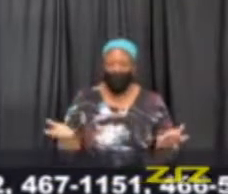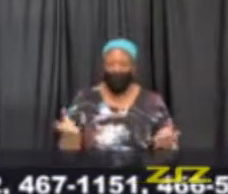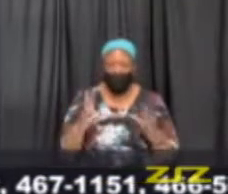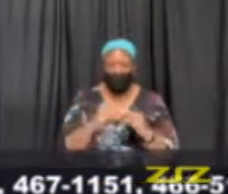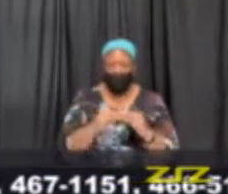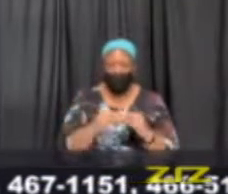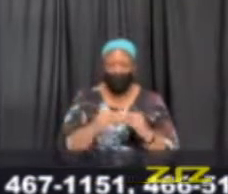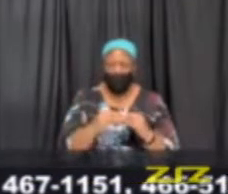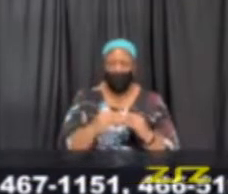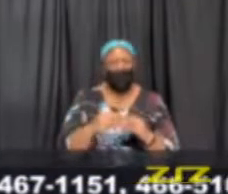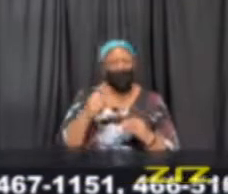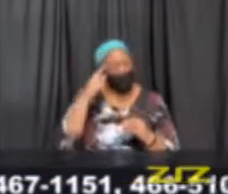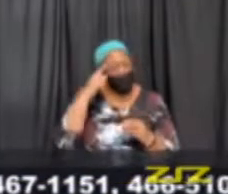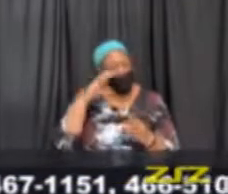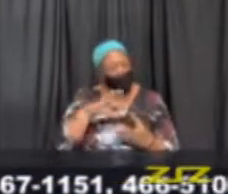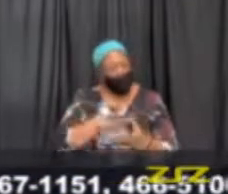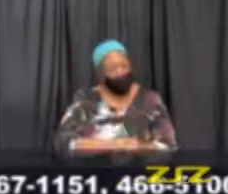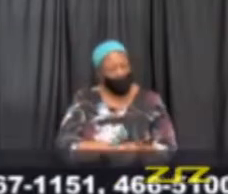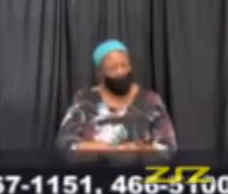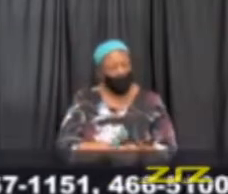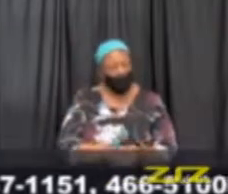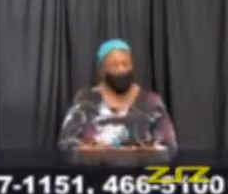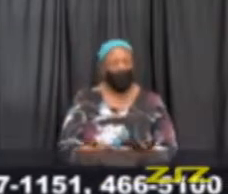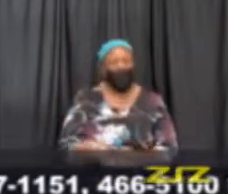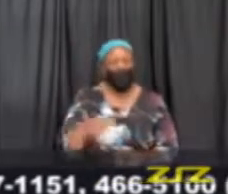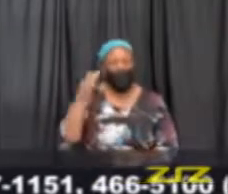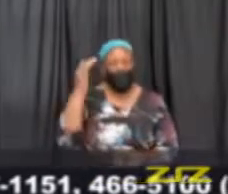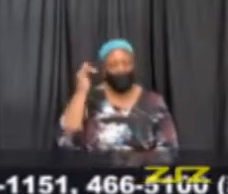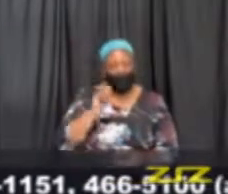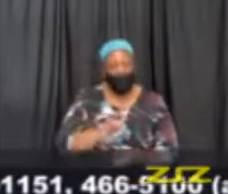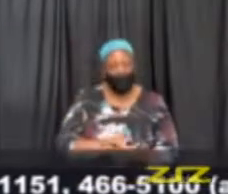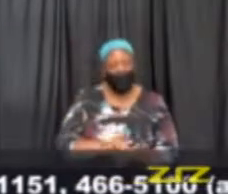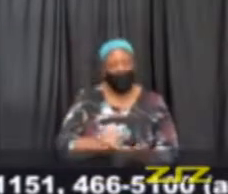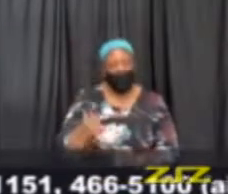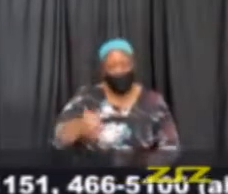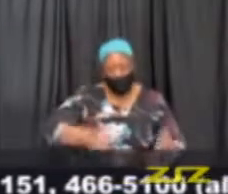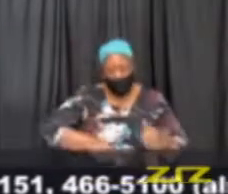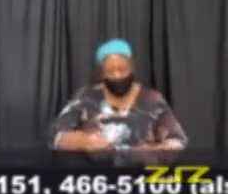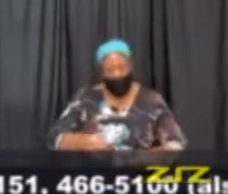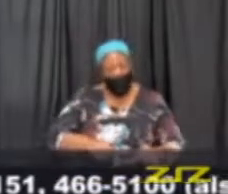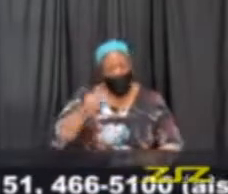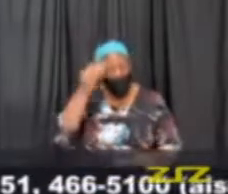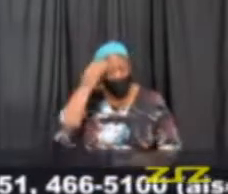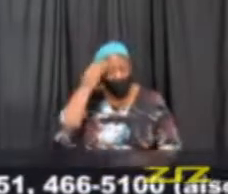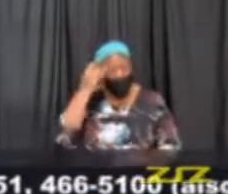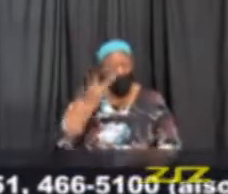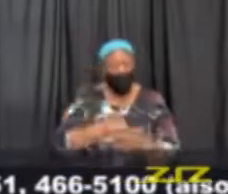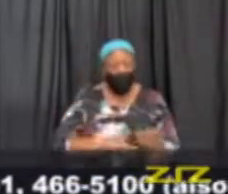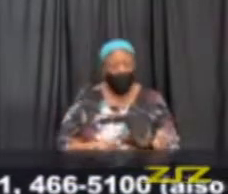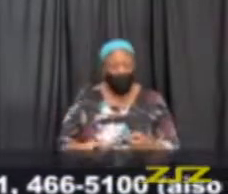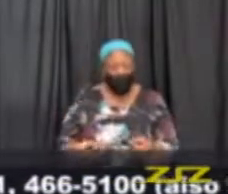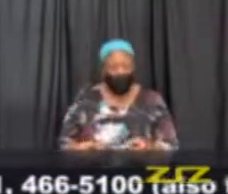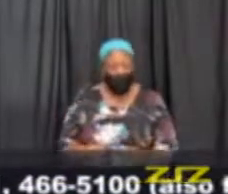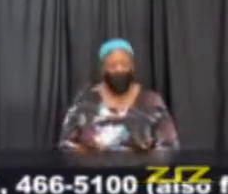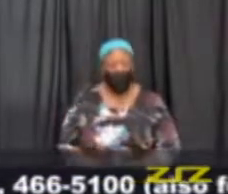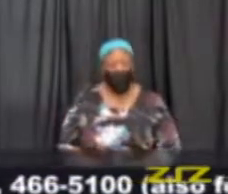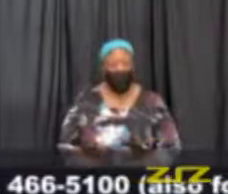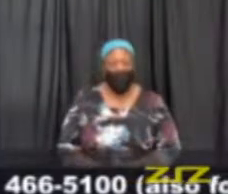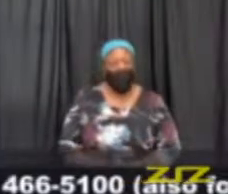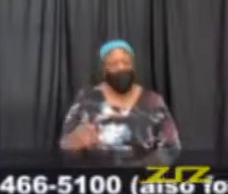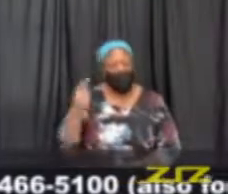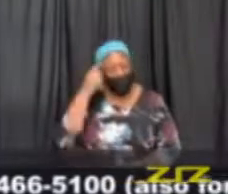I believe in the ingenuity of scientists. I believe in the work